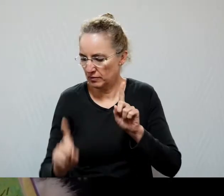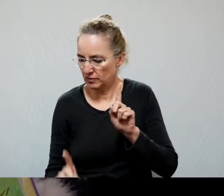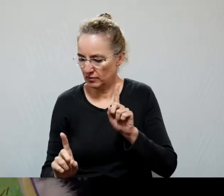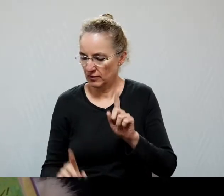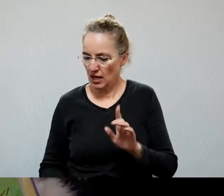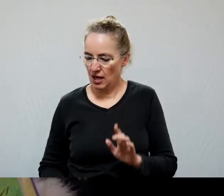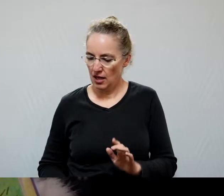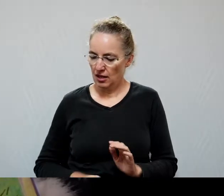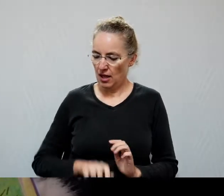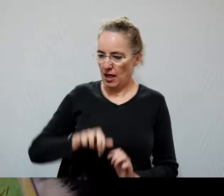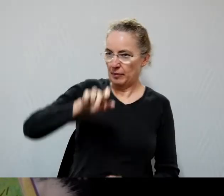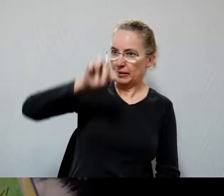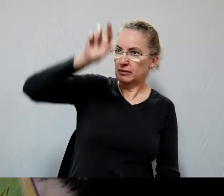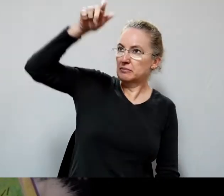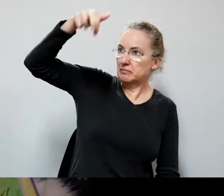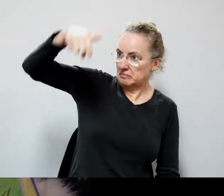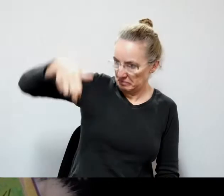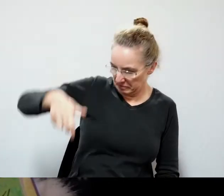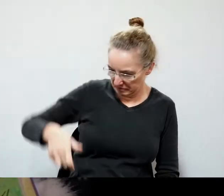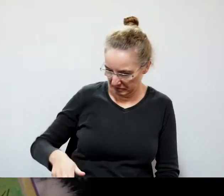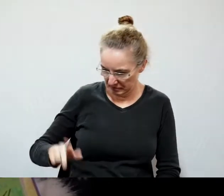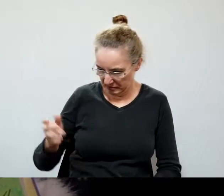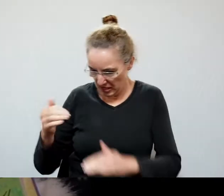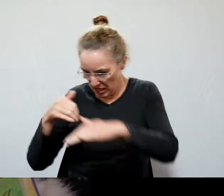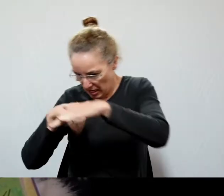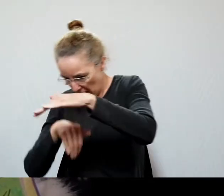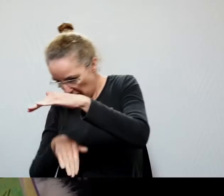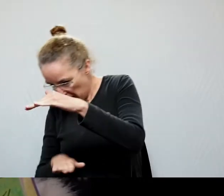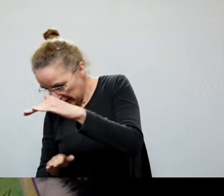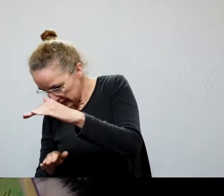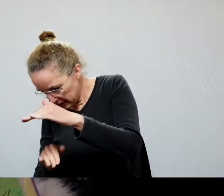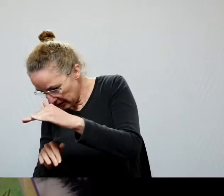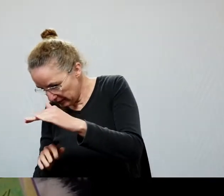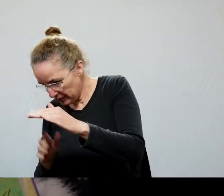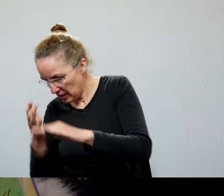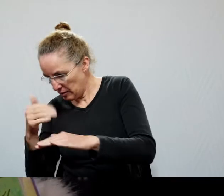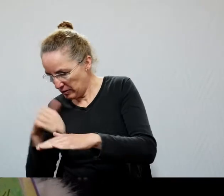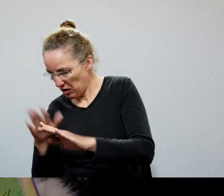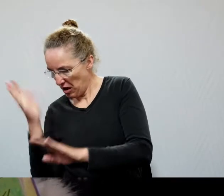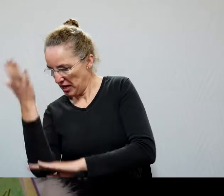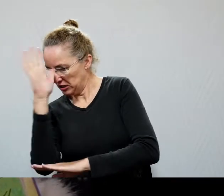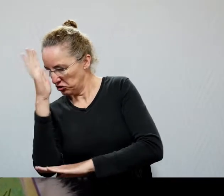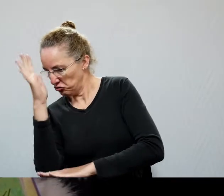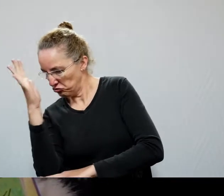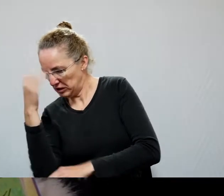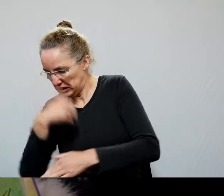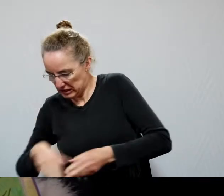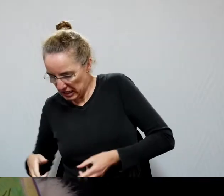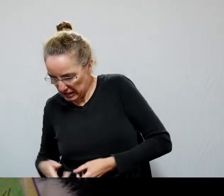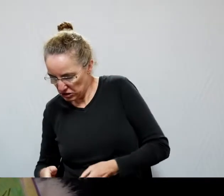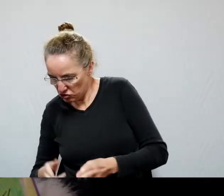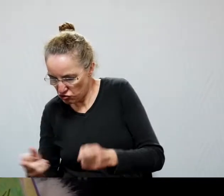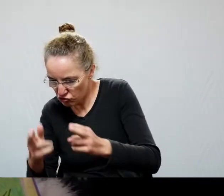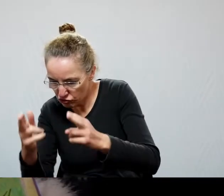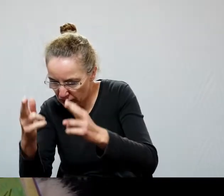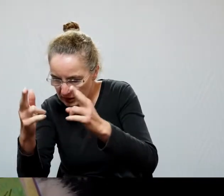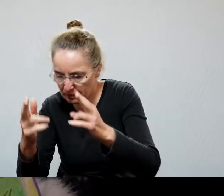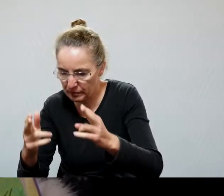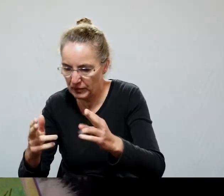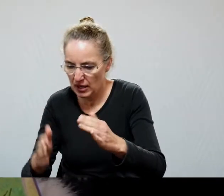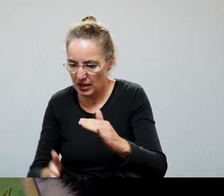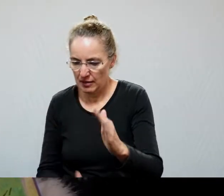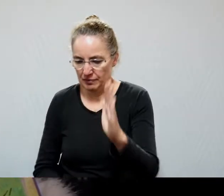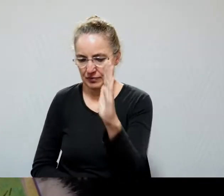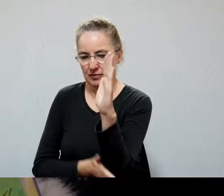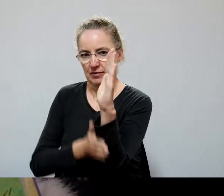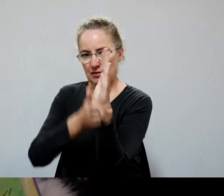and down, under bushes, behind trees, down in creeks, up on the cliffs. He listened